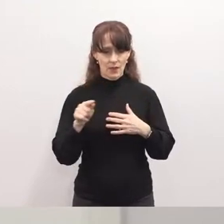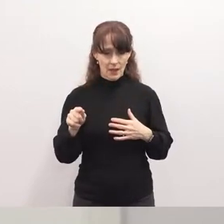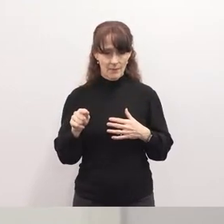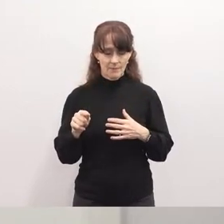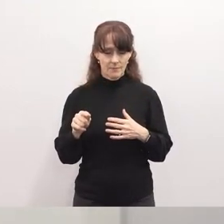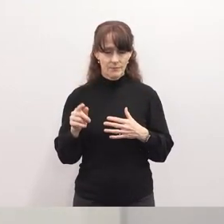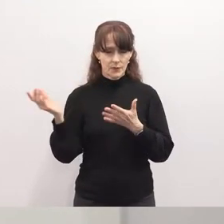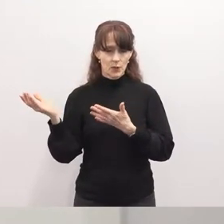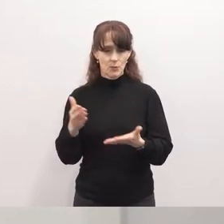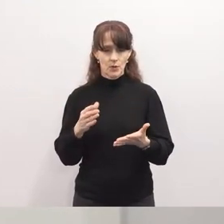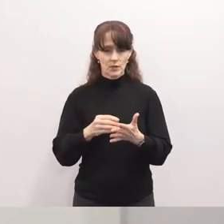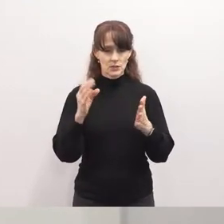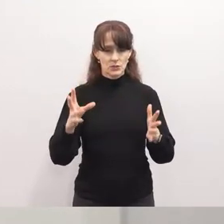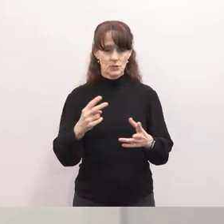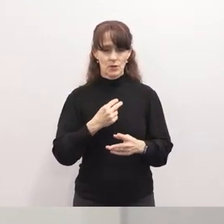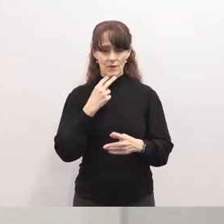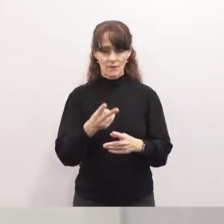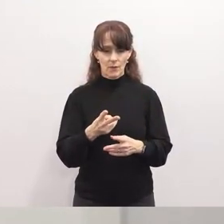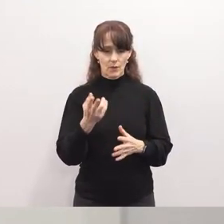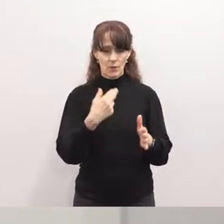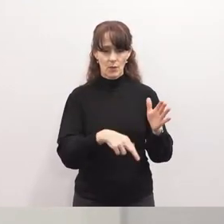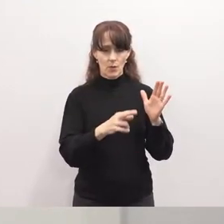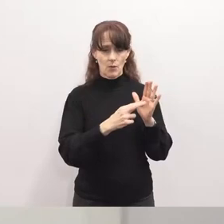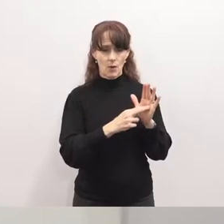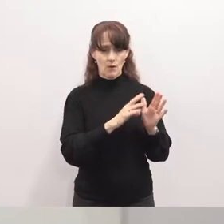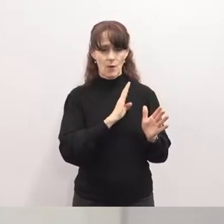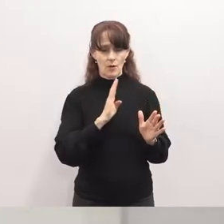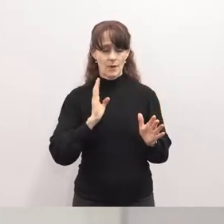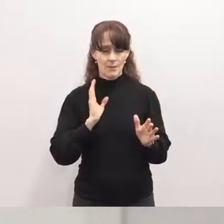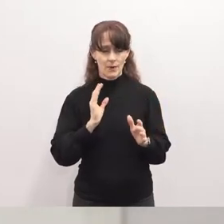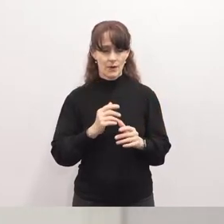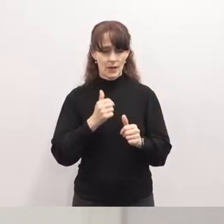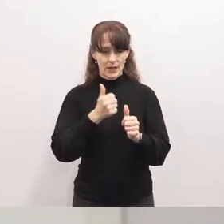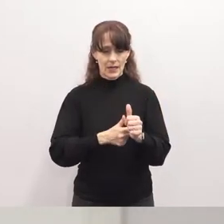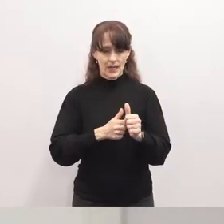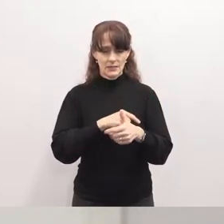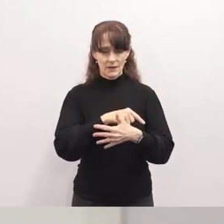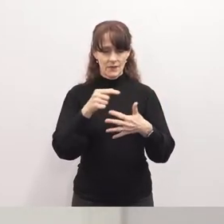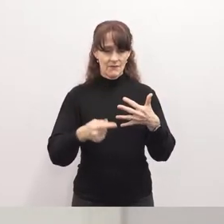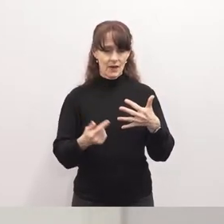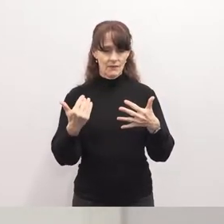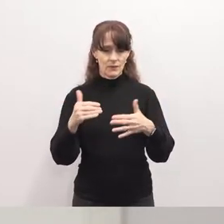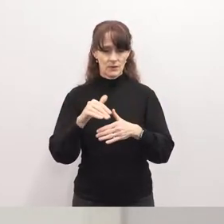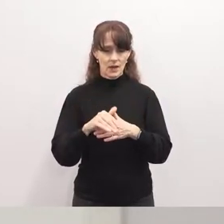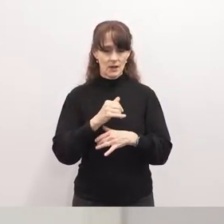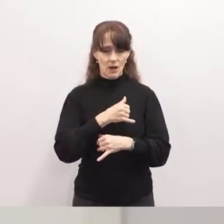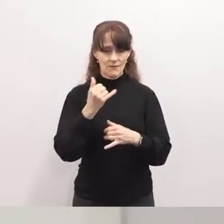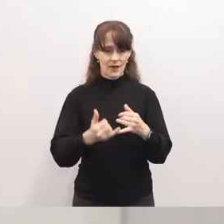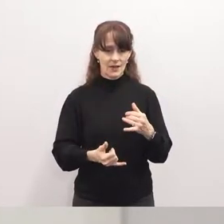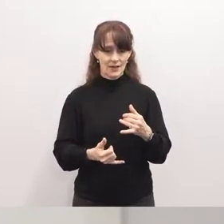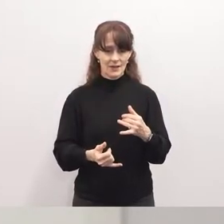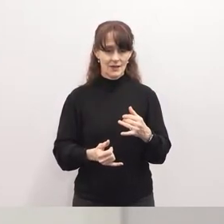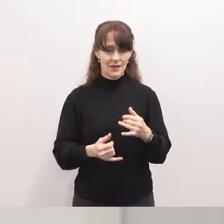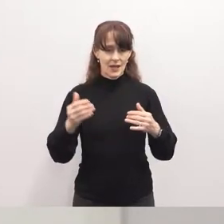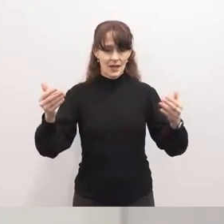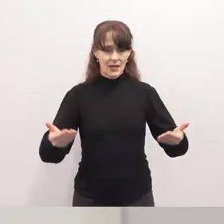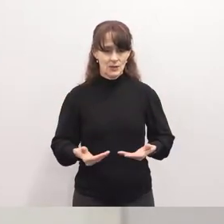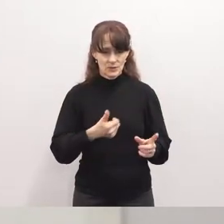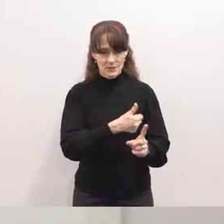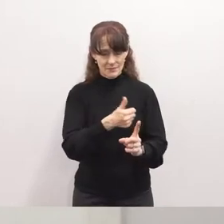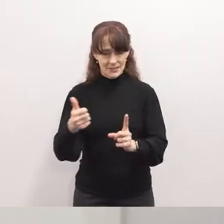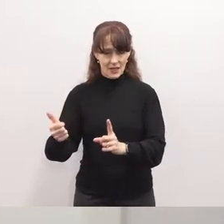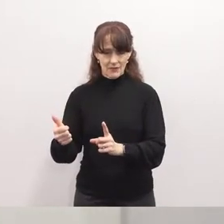to bring student voice to the role of a board member. And so each of the five tonight who are finalists are going to introduce